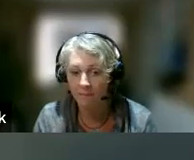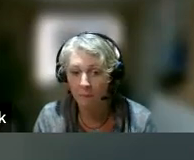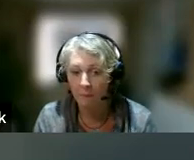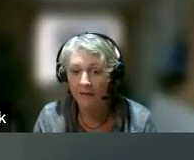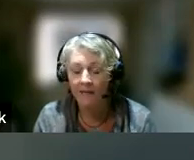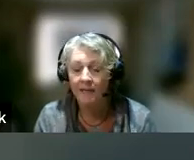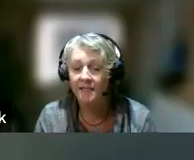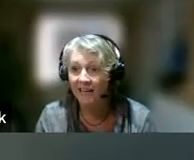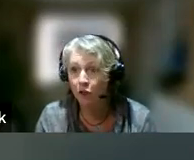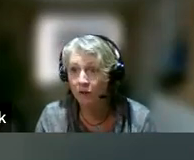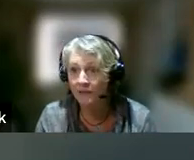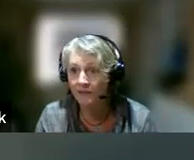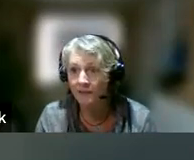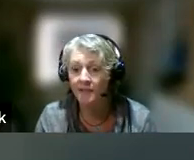ethically.